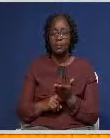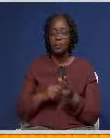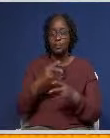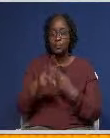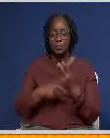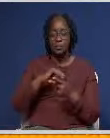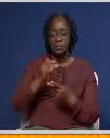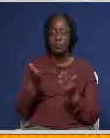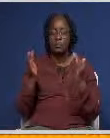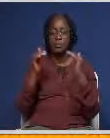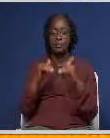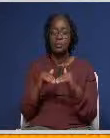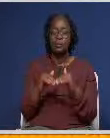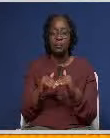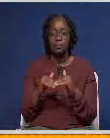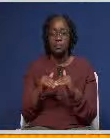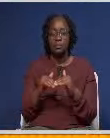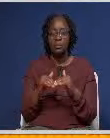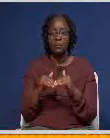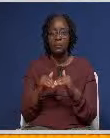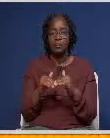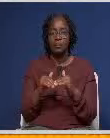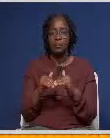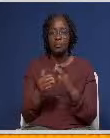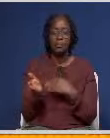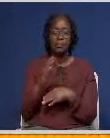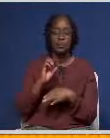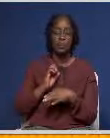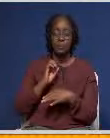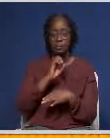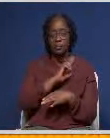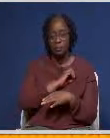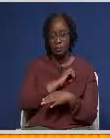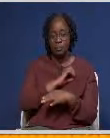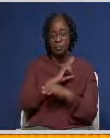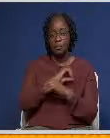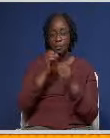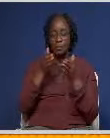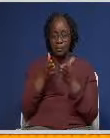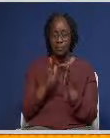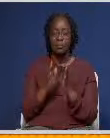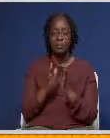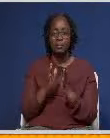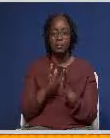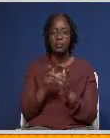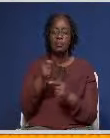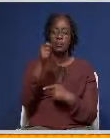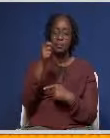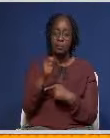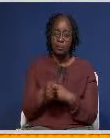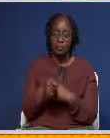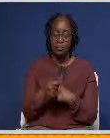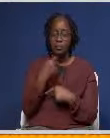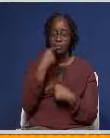it is processed at the County Assembly. After the County Assembly, it comes to the Senate Honorable Speaker. It has no other route. So for the judge